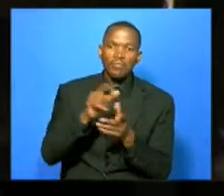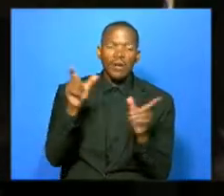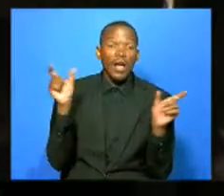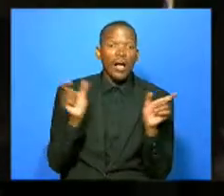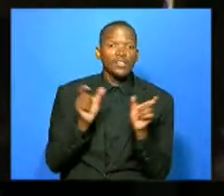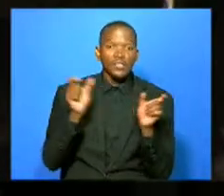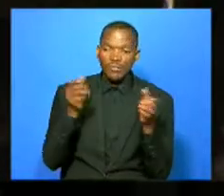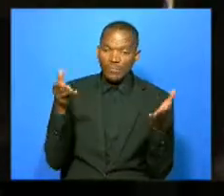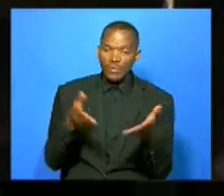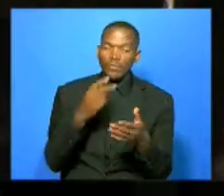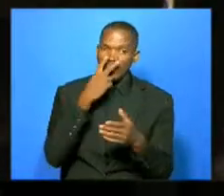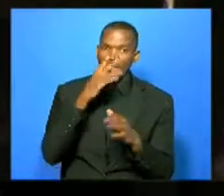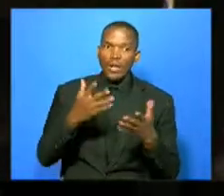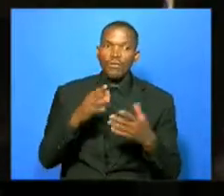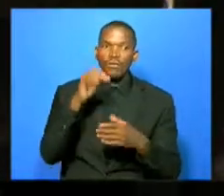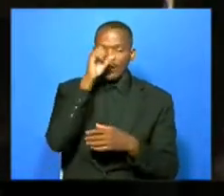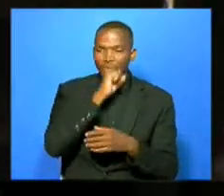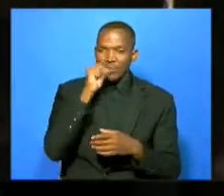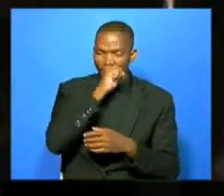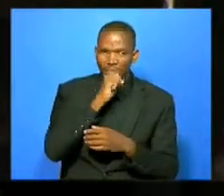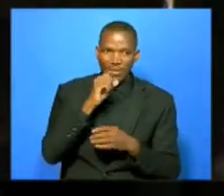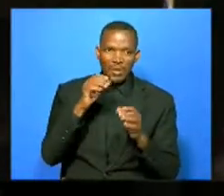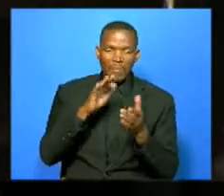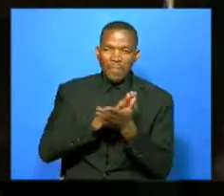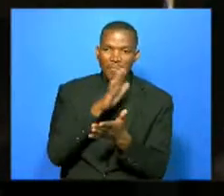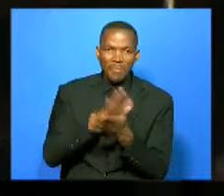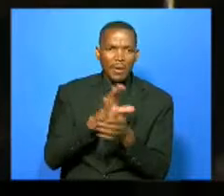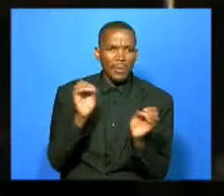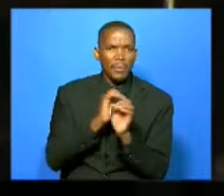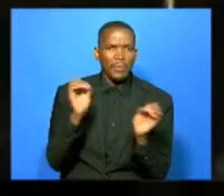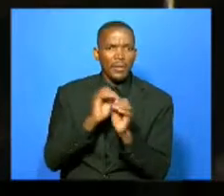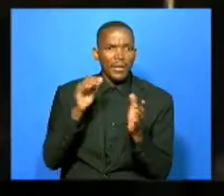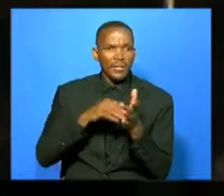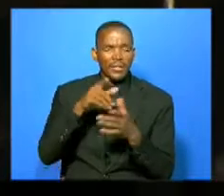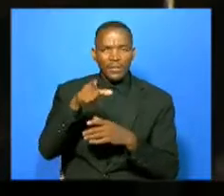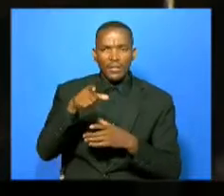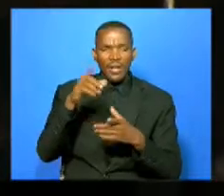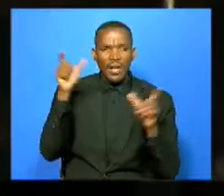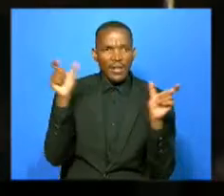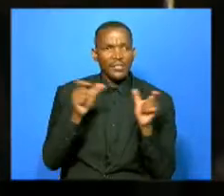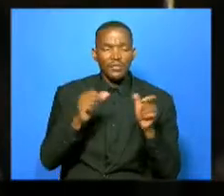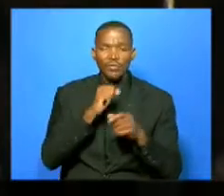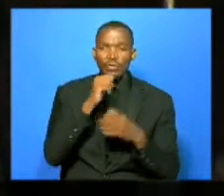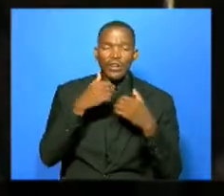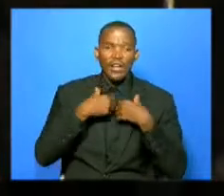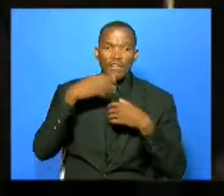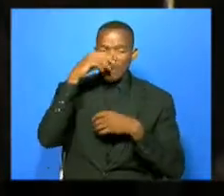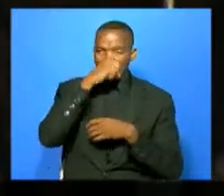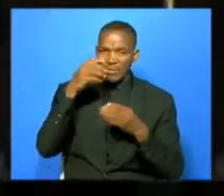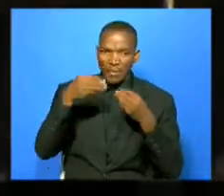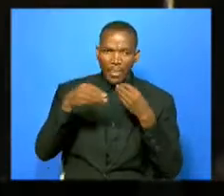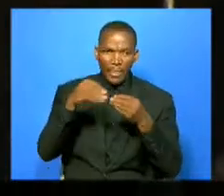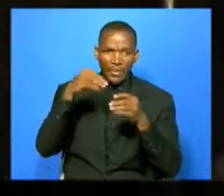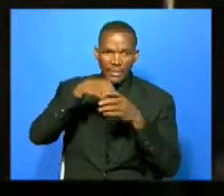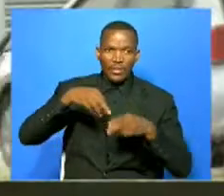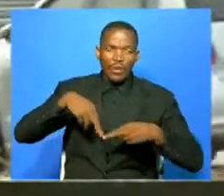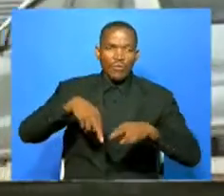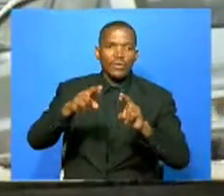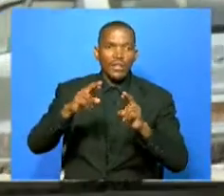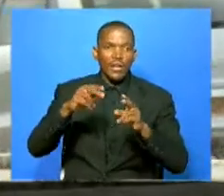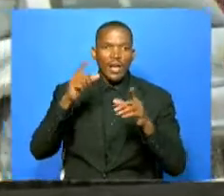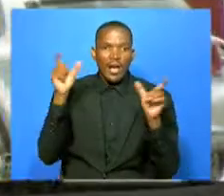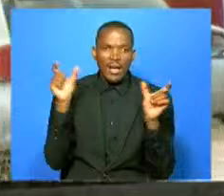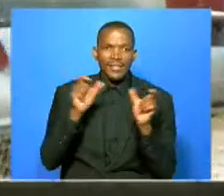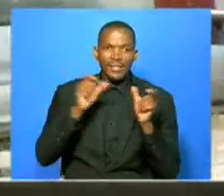re mmone a sena le ga e le pampiri gantsi yo re mmone a sena le ga e le plastiki mo ditseleng gantsi yo